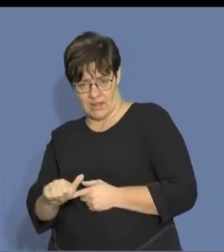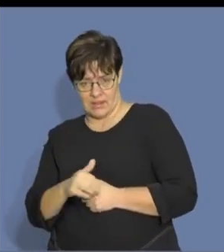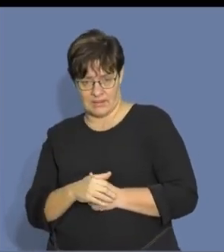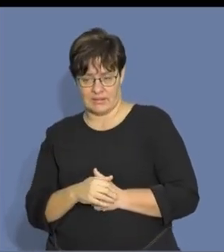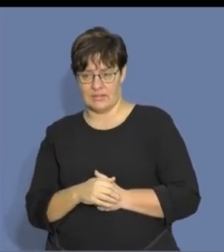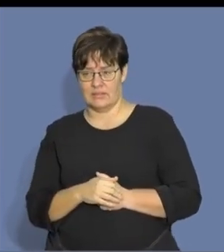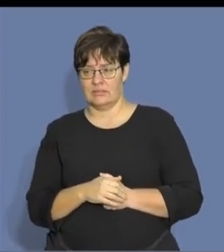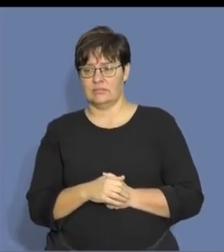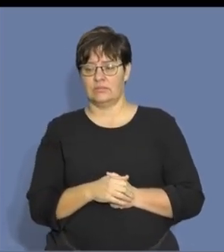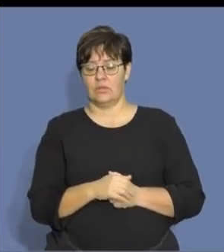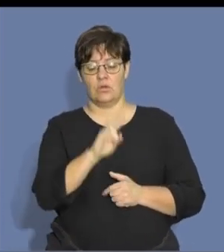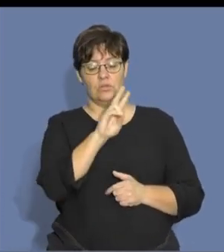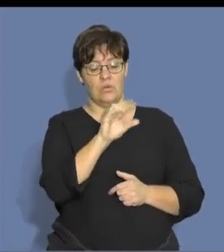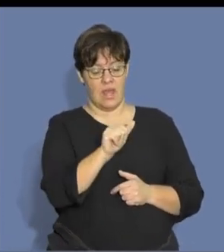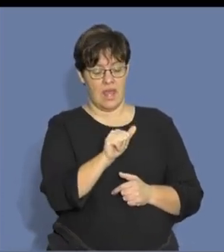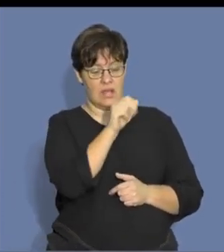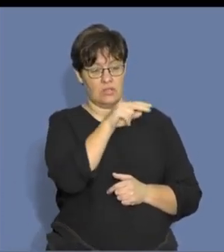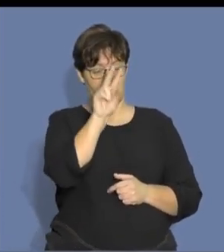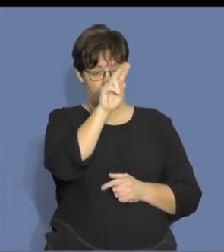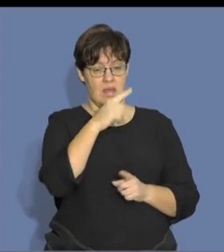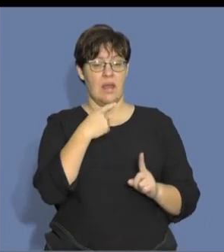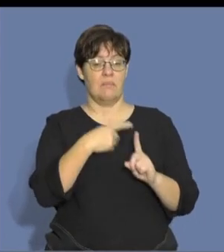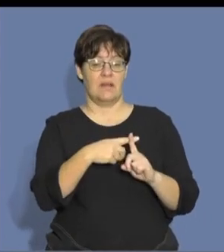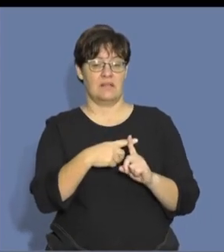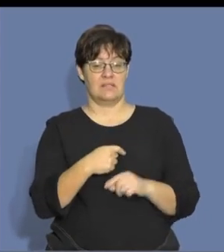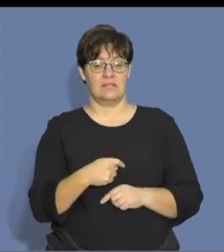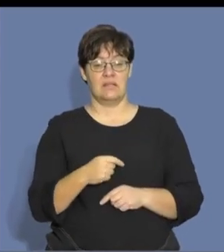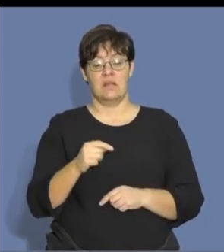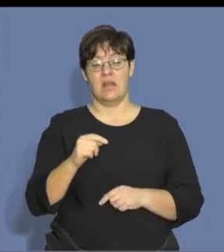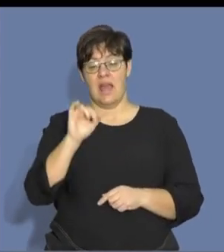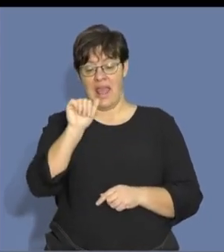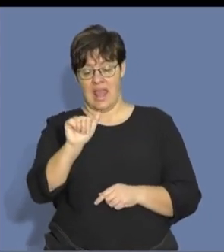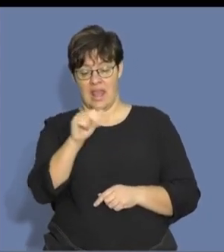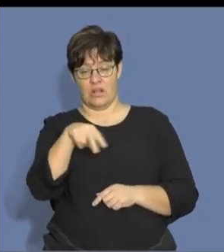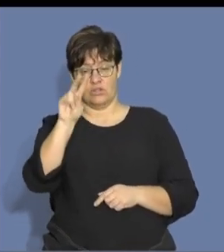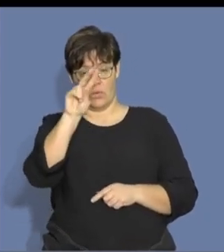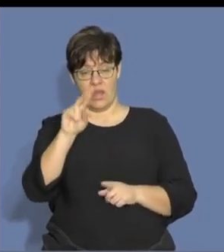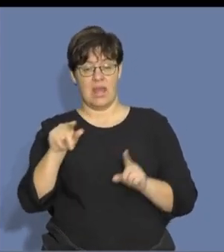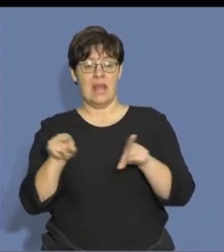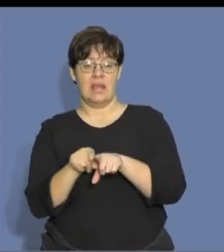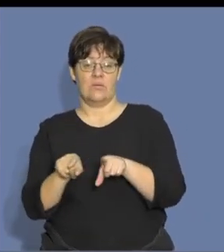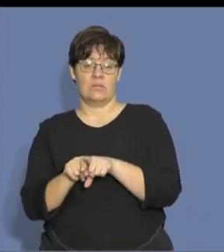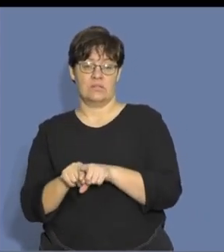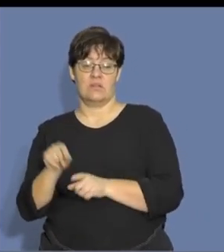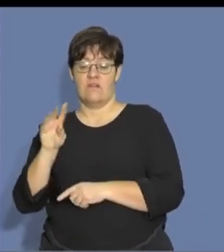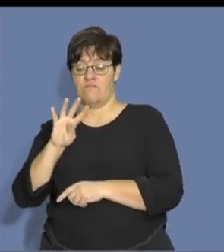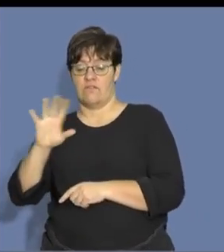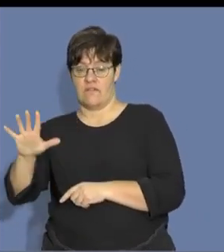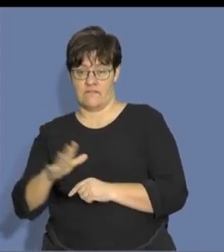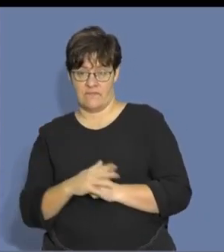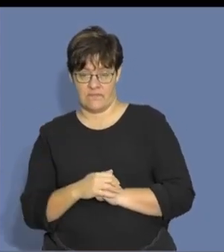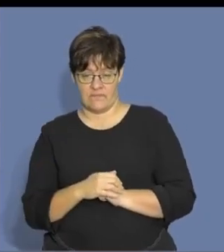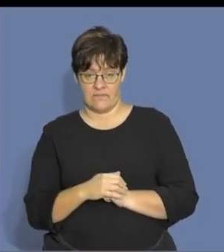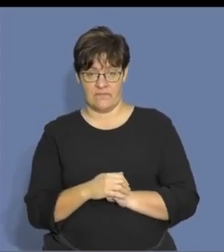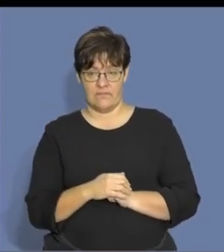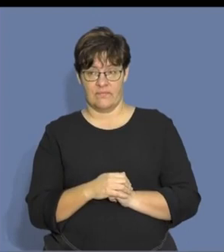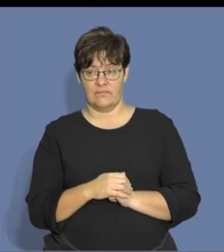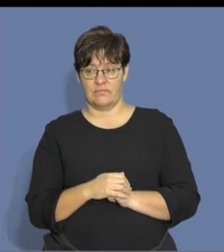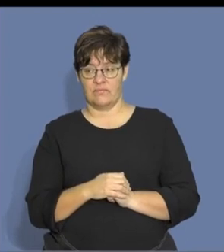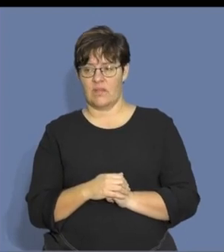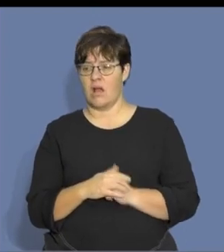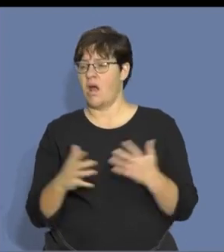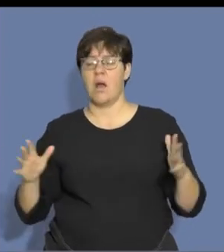I'm going to go 2a squared plus a squared is equal to 45. Again, this